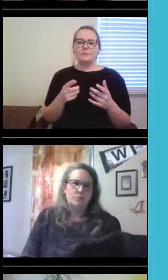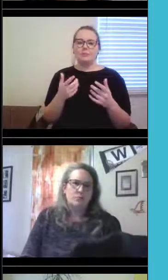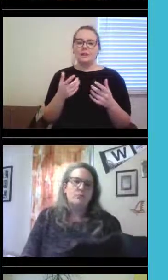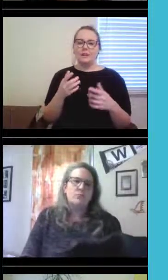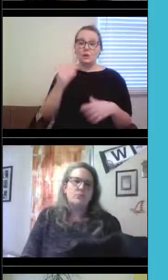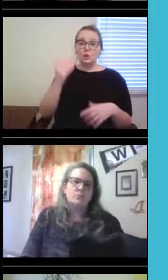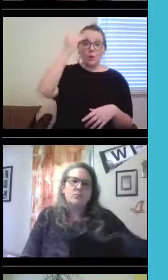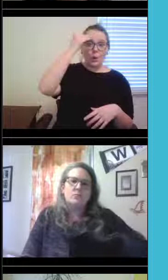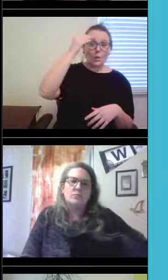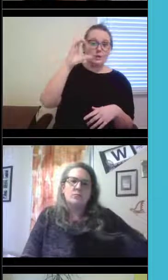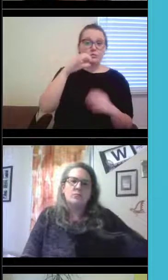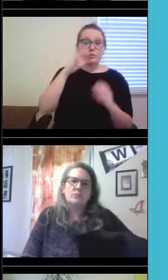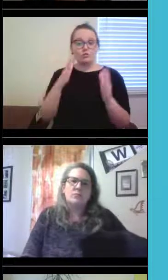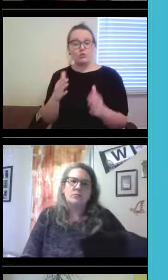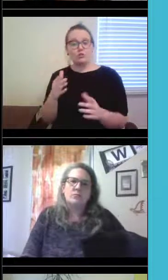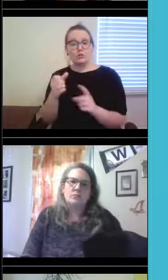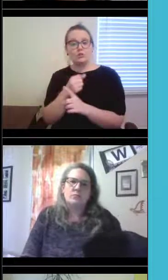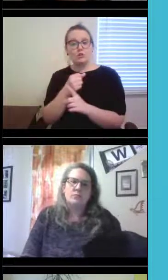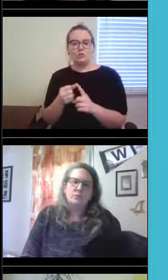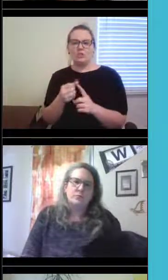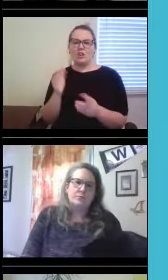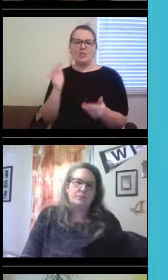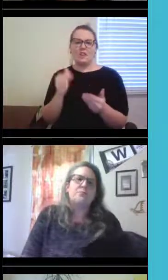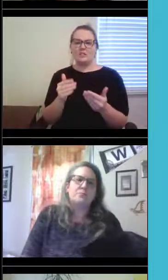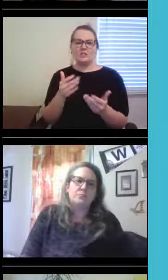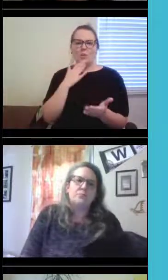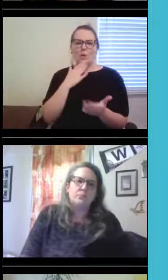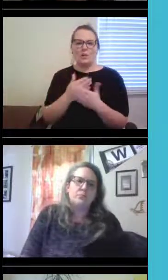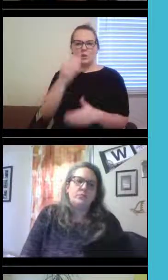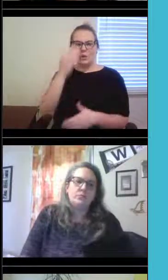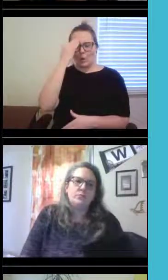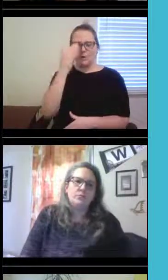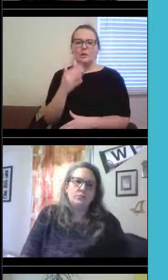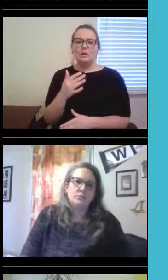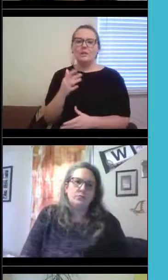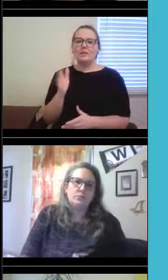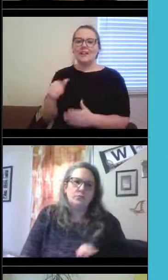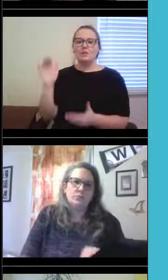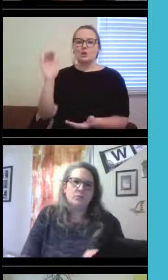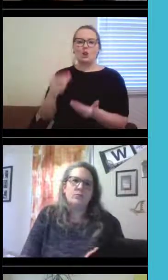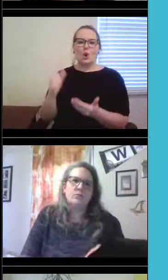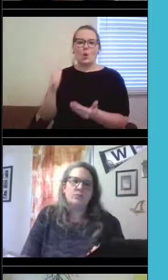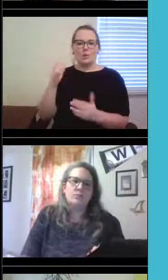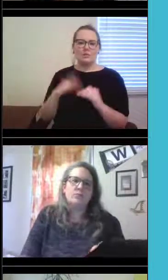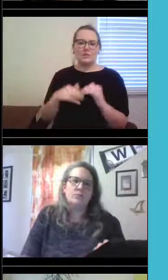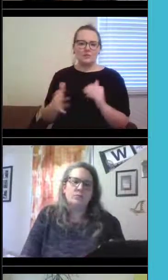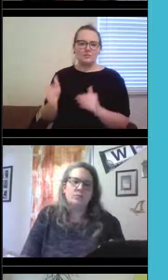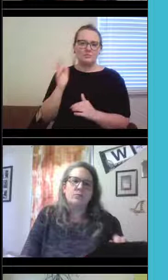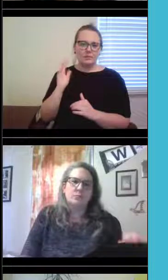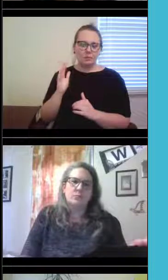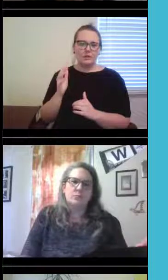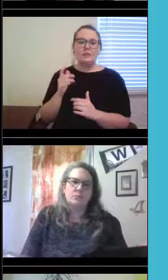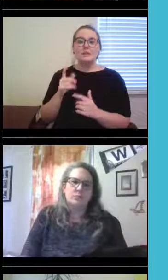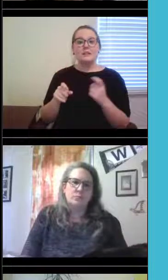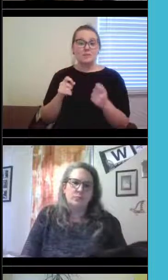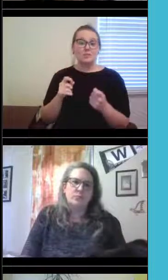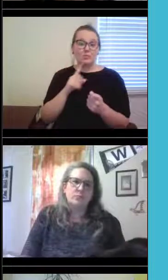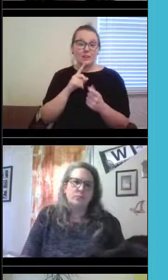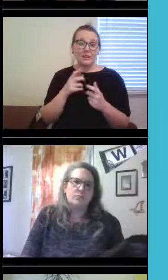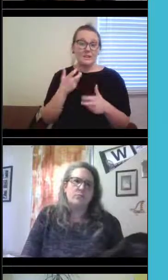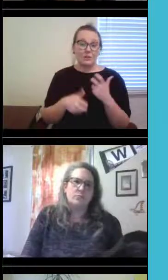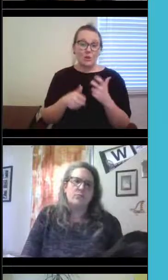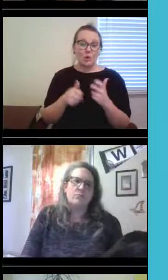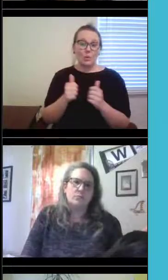stranger assaults are less well known, it's kind of a continuum, are lower than they used to be. It's particularly difficult, right, with